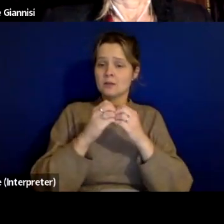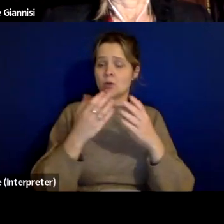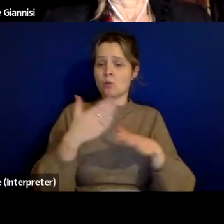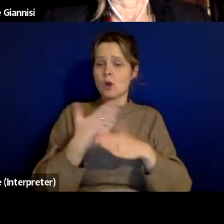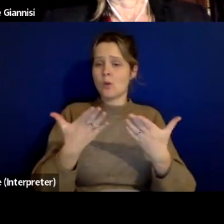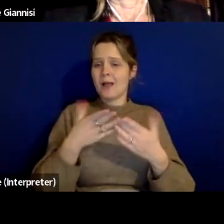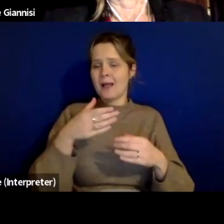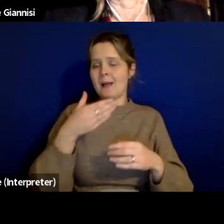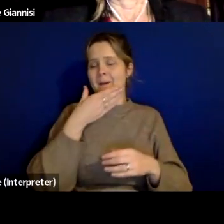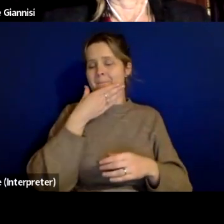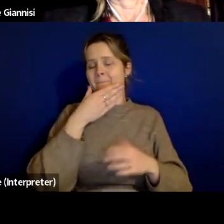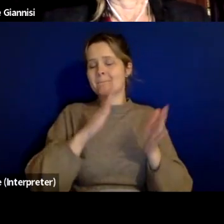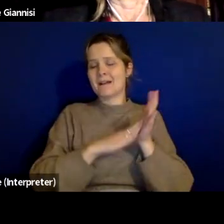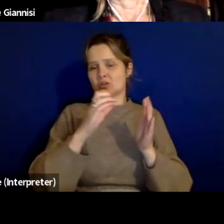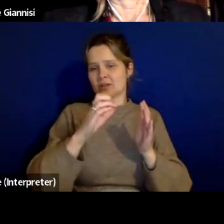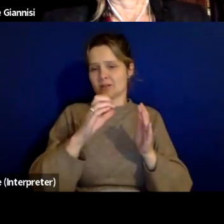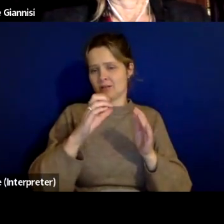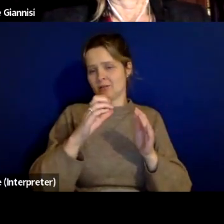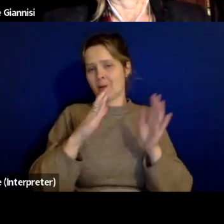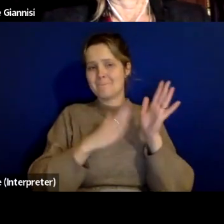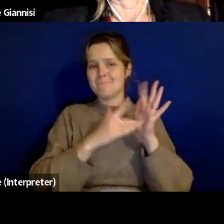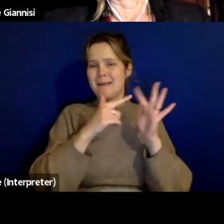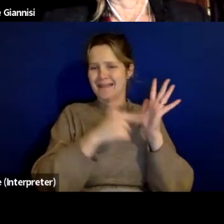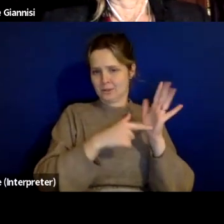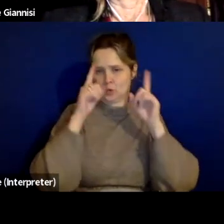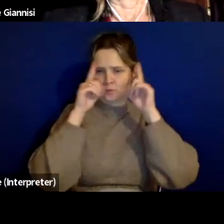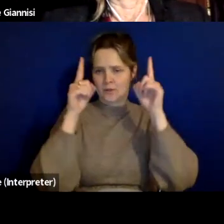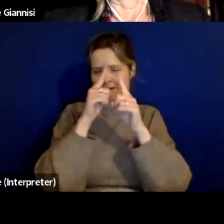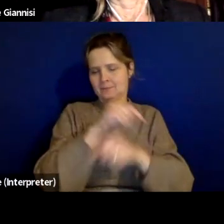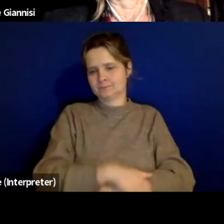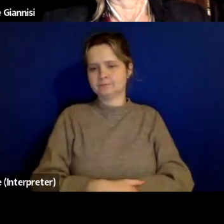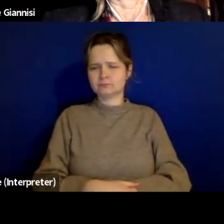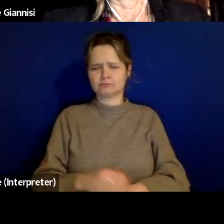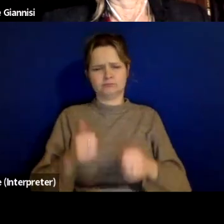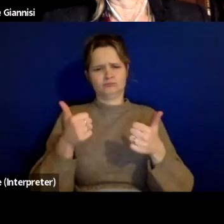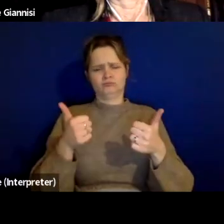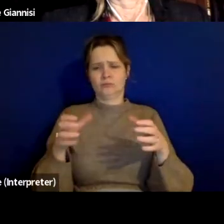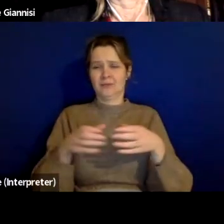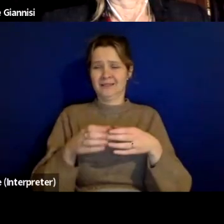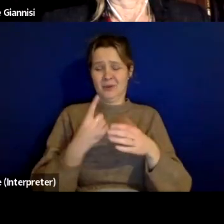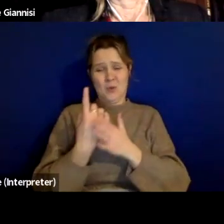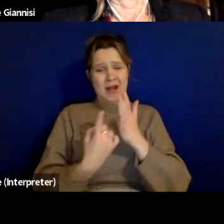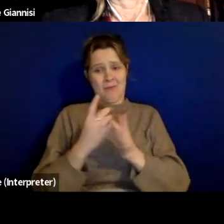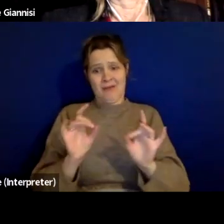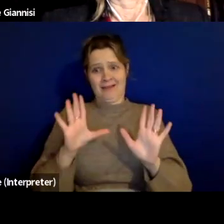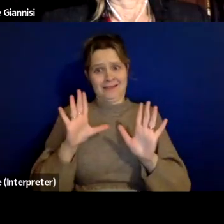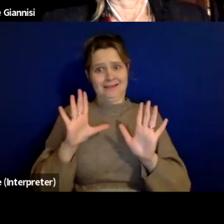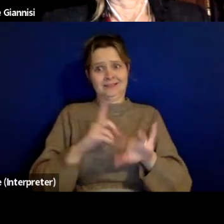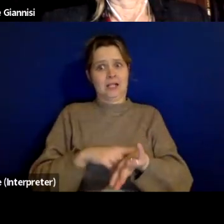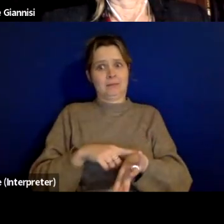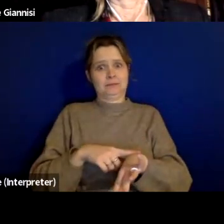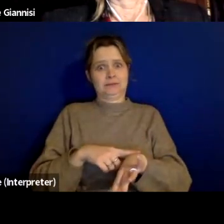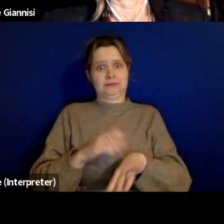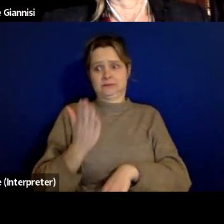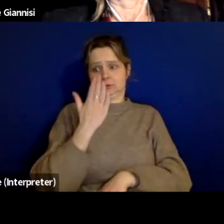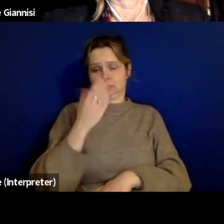University. So we've got a really great group with us today, and since we've only got an hour, we'll go